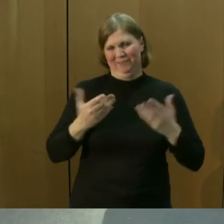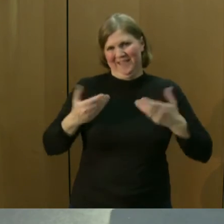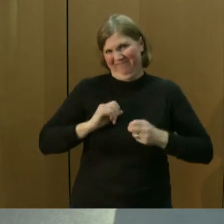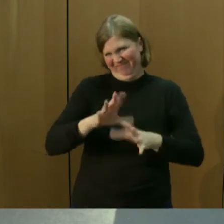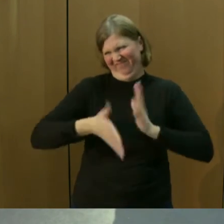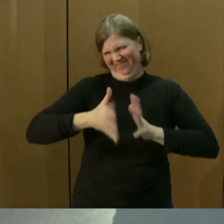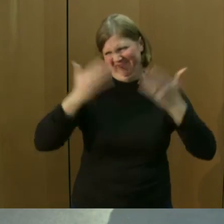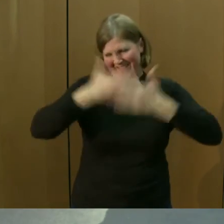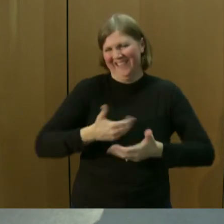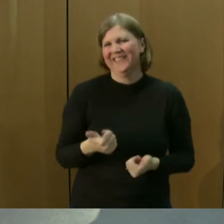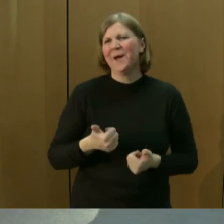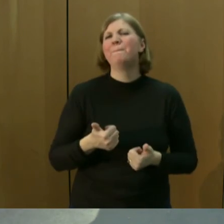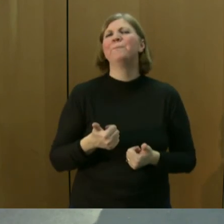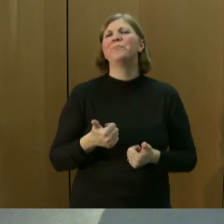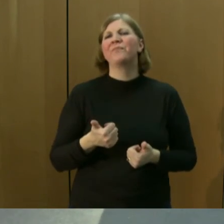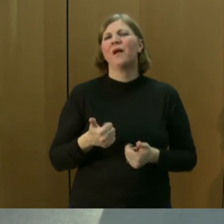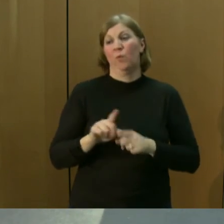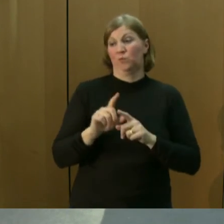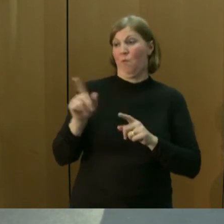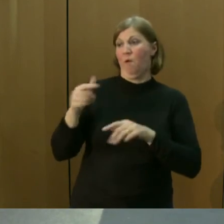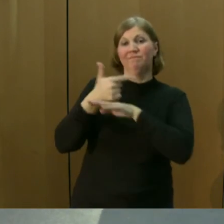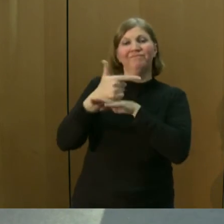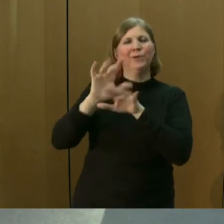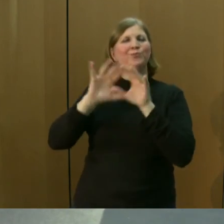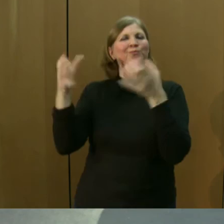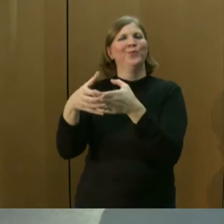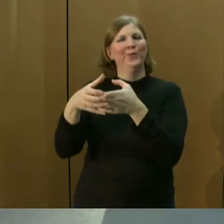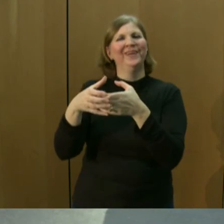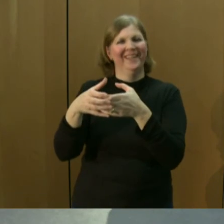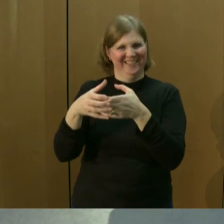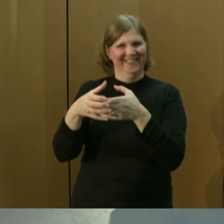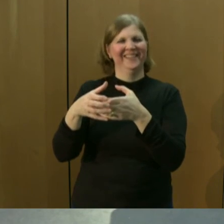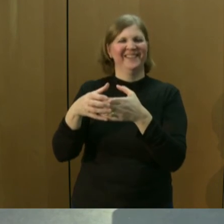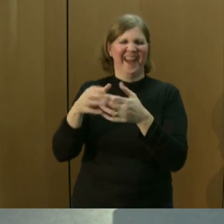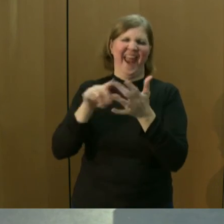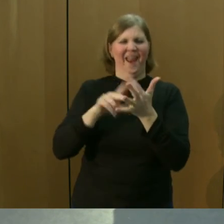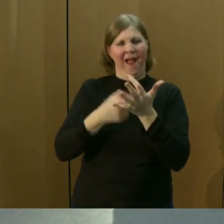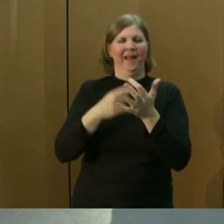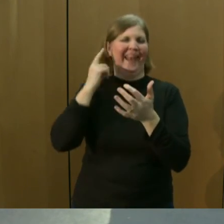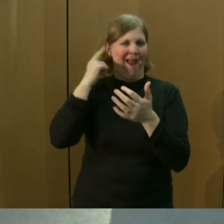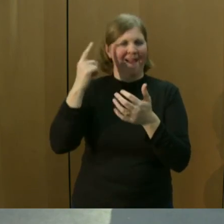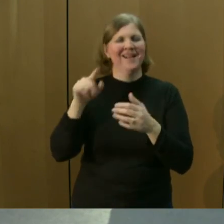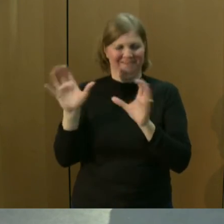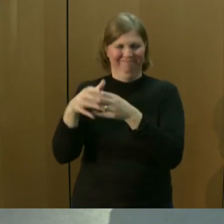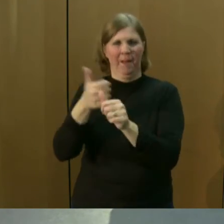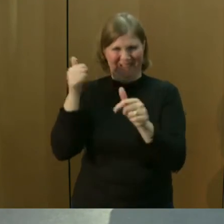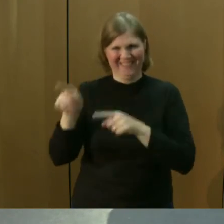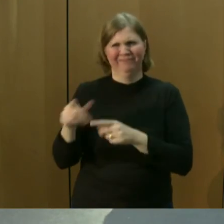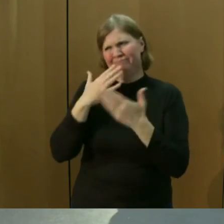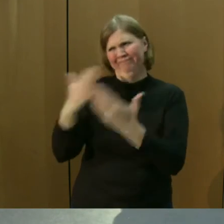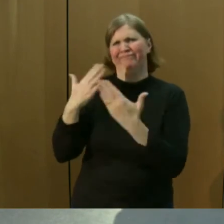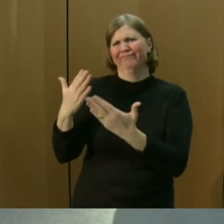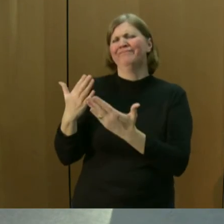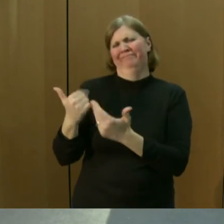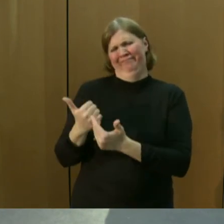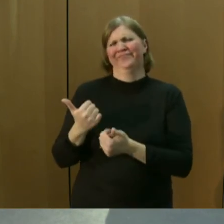Ear, who have made it all possible for us to be here and to be sharing our thoughts with you. And Team